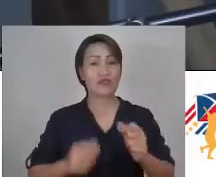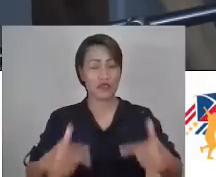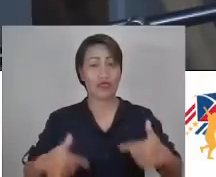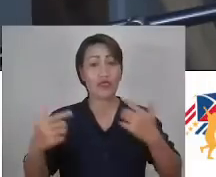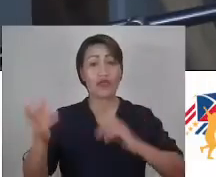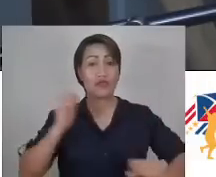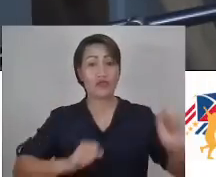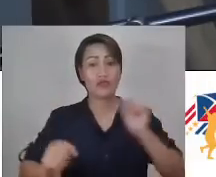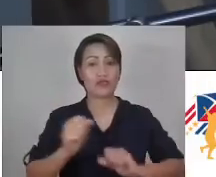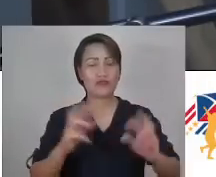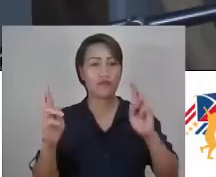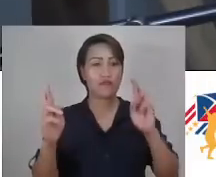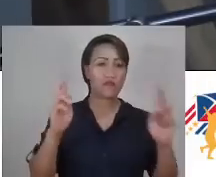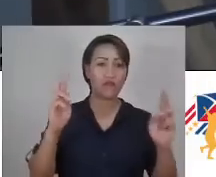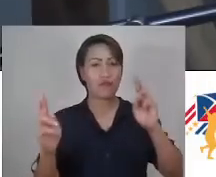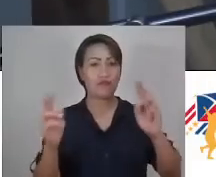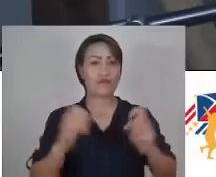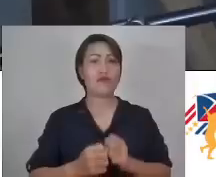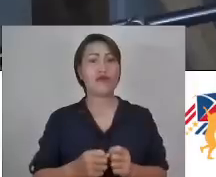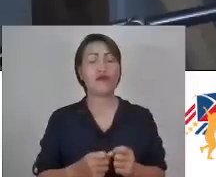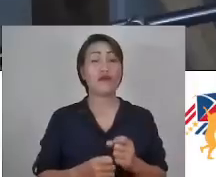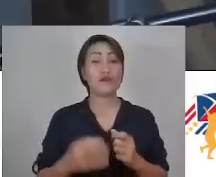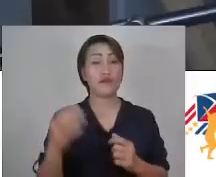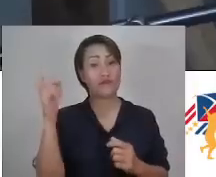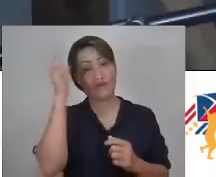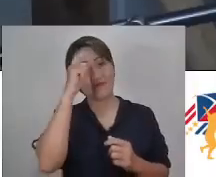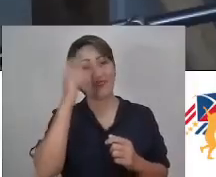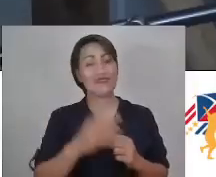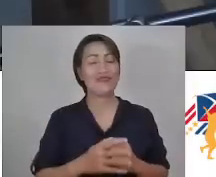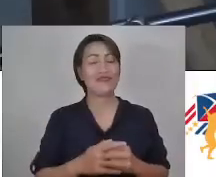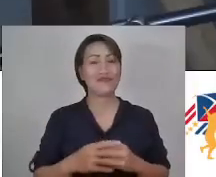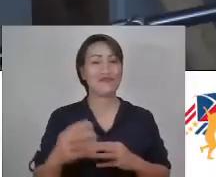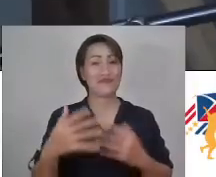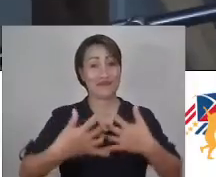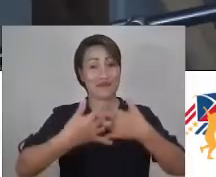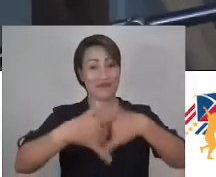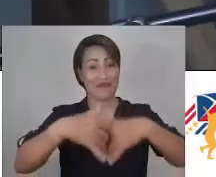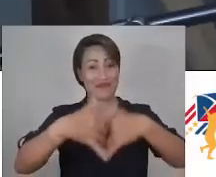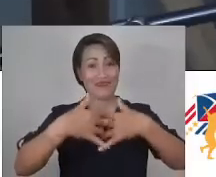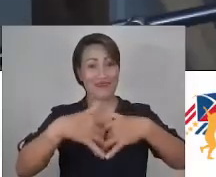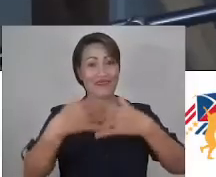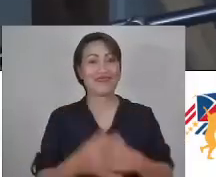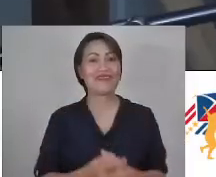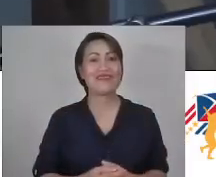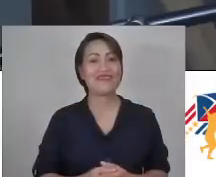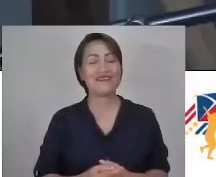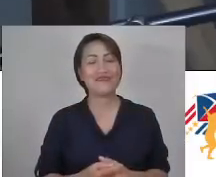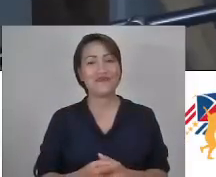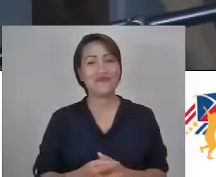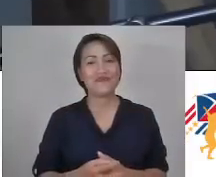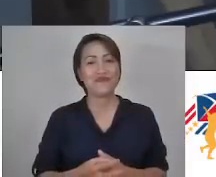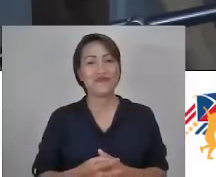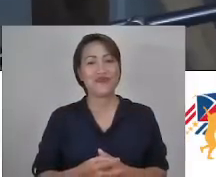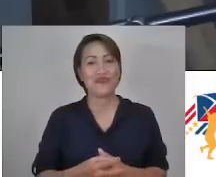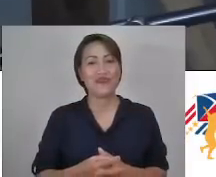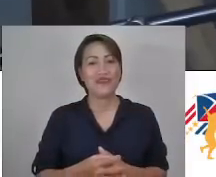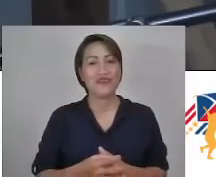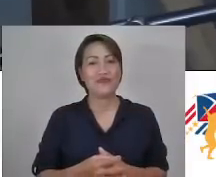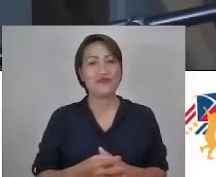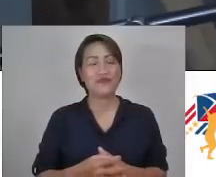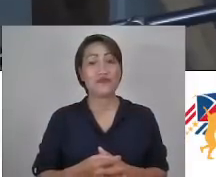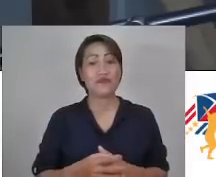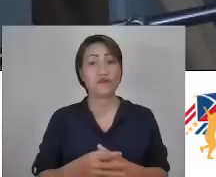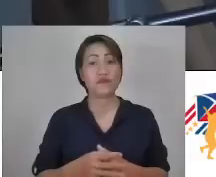and mathematics and computational science. STEM talk experiments, a